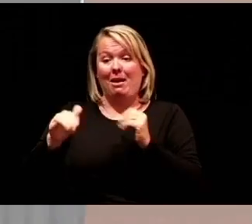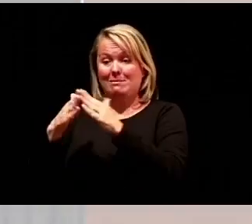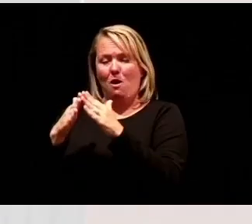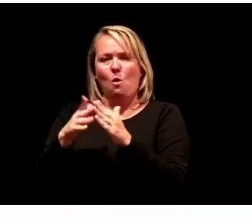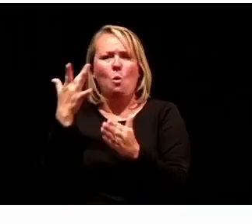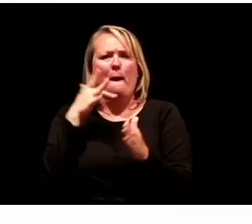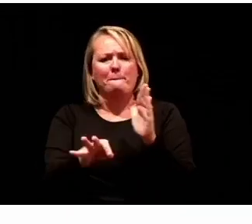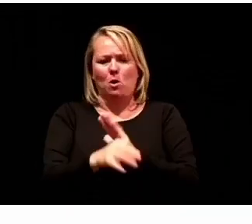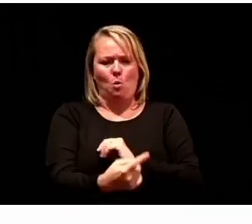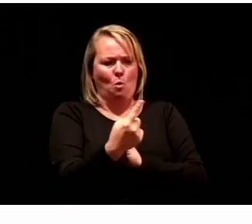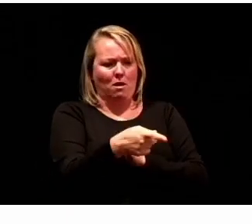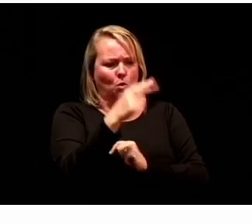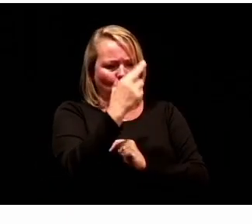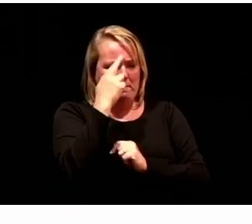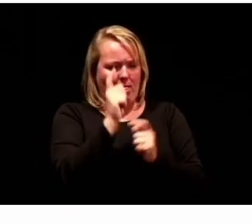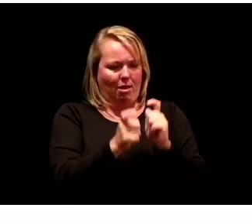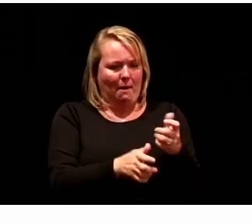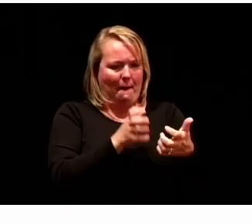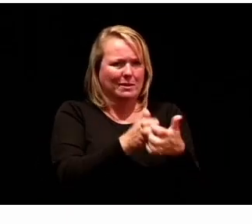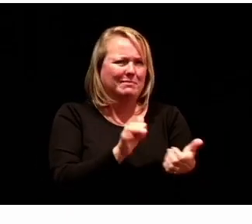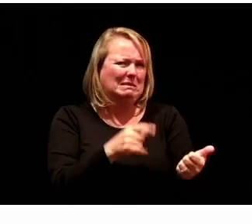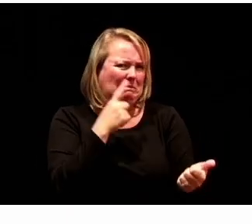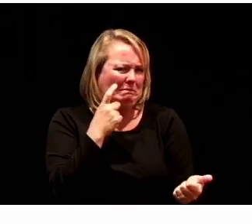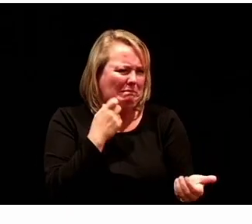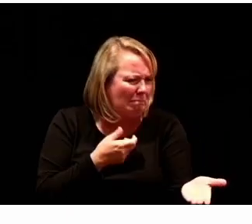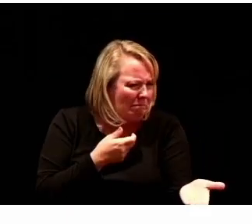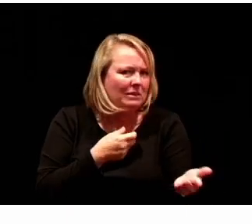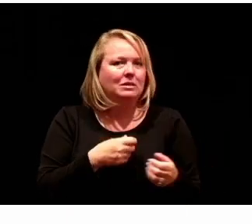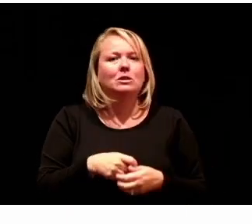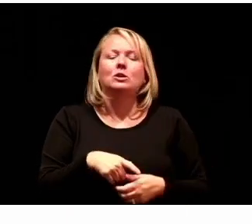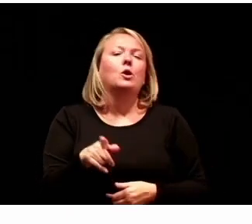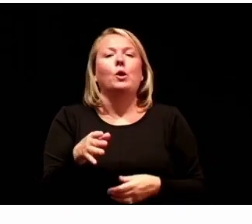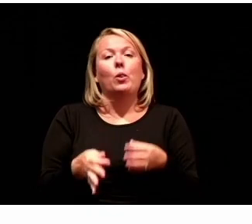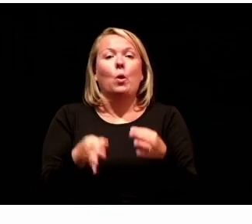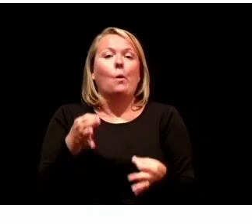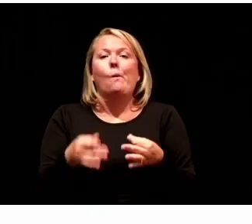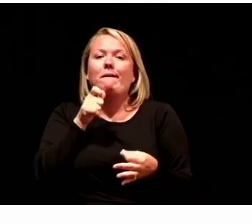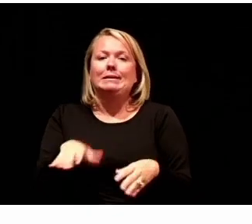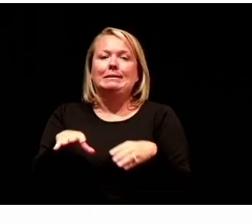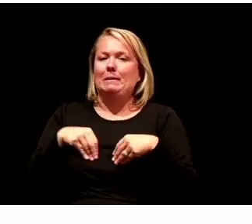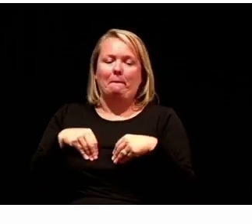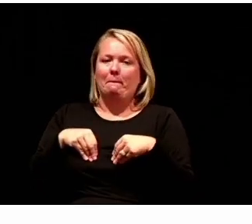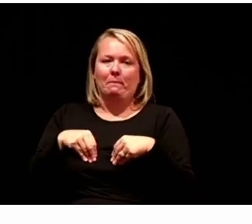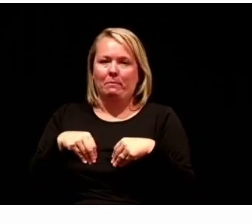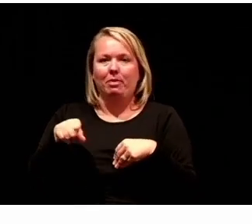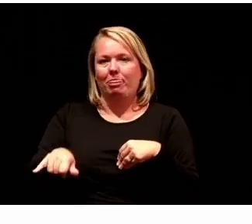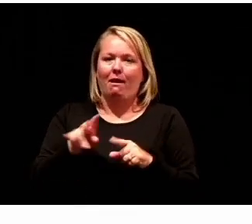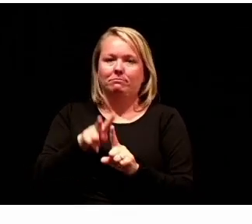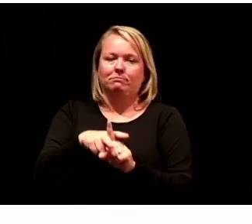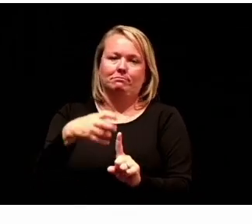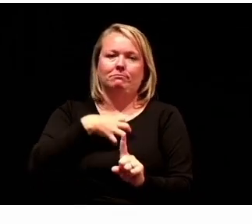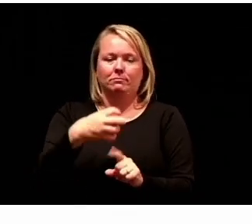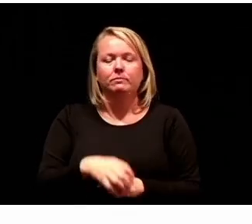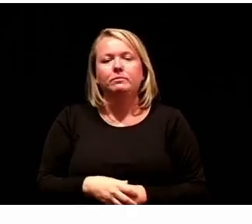common eviction cases that mask underlying fair housing case, I just have some of the listing. There could be a non-renewal of tenancy. They're inherently suspect.